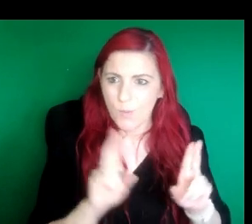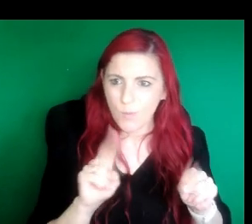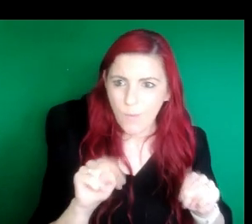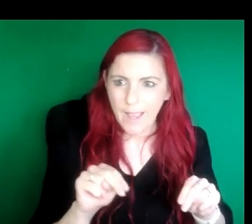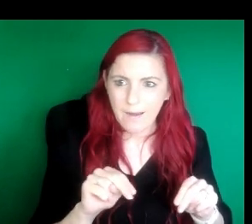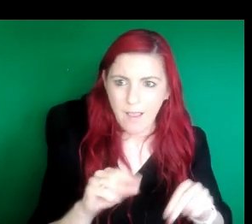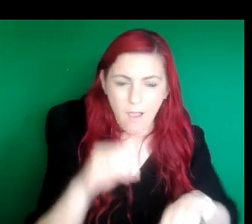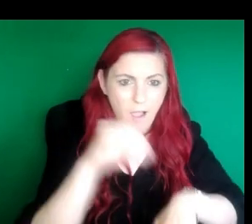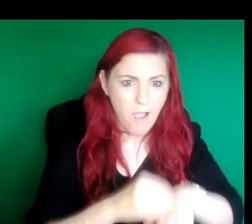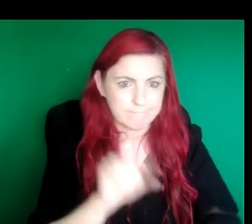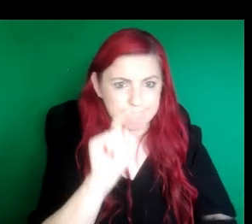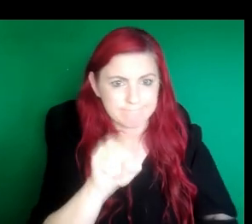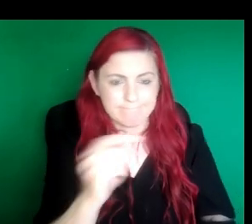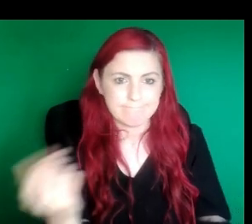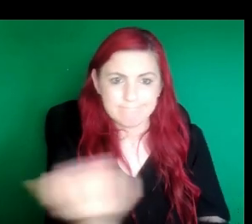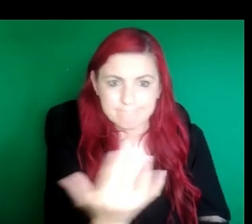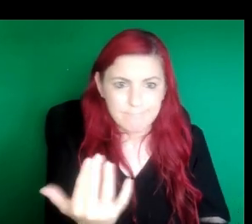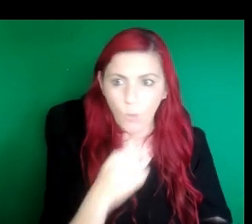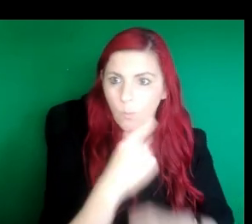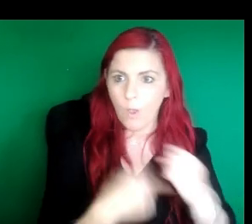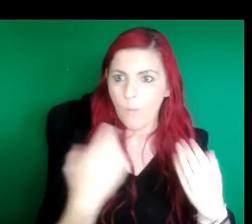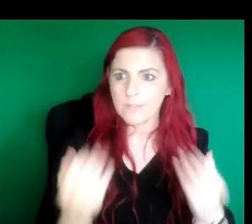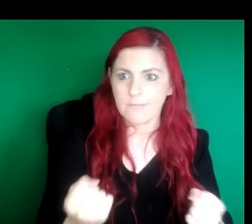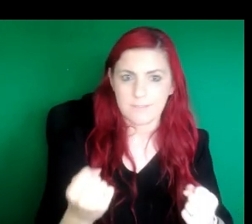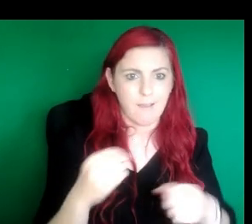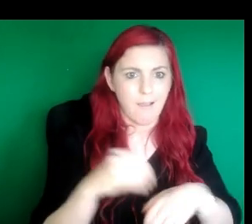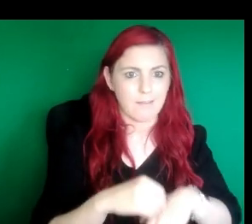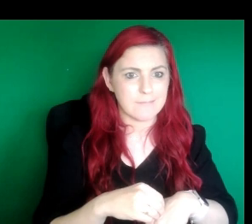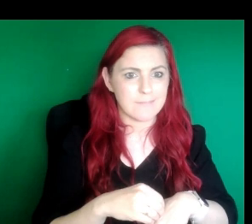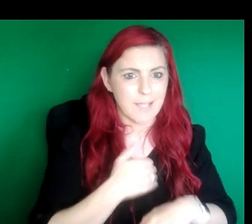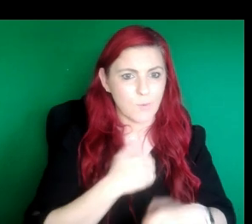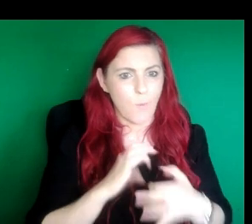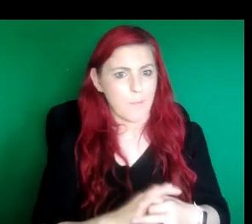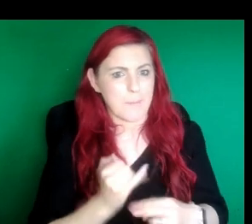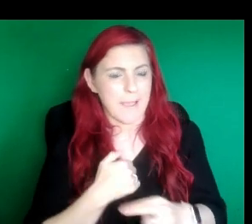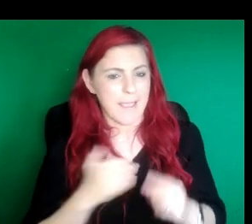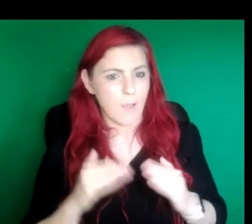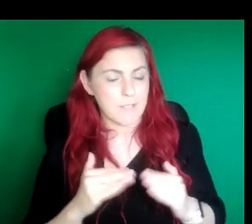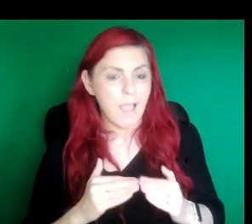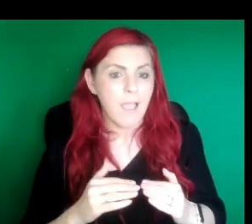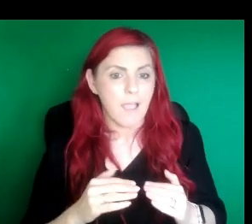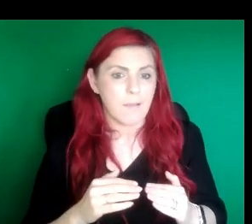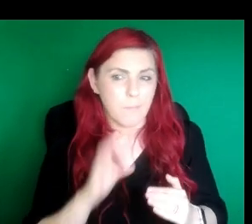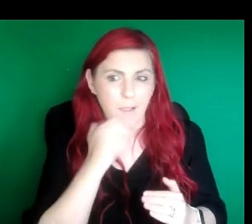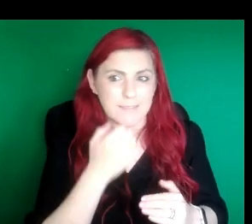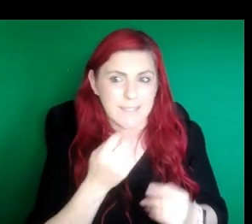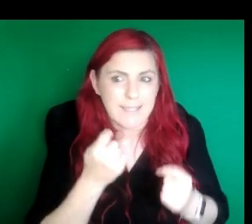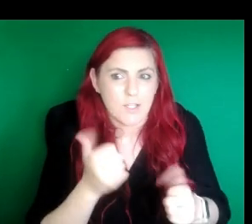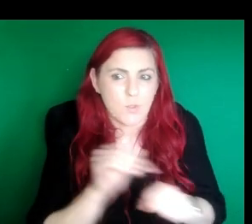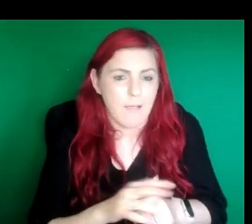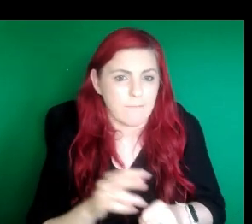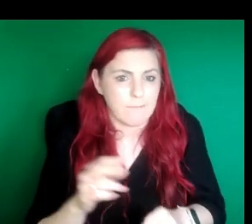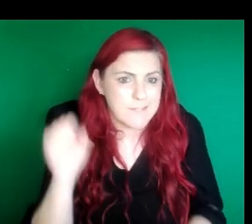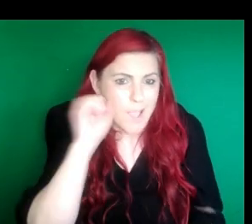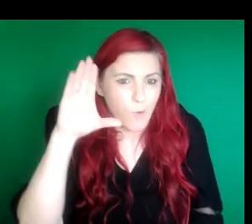can turn on the subtitle track. We always have it on at my house because I have a small baby, so we have the volume very low. So the subtitles are